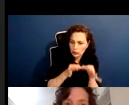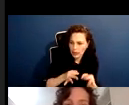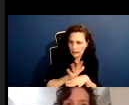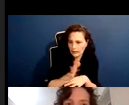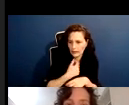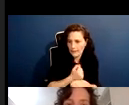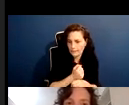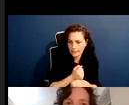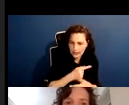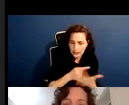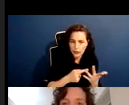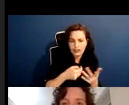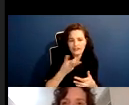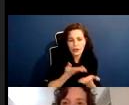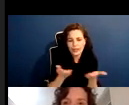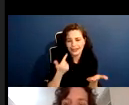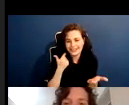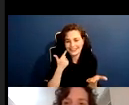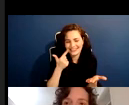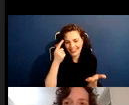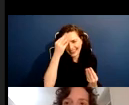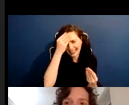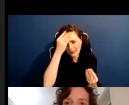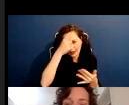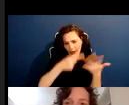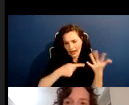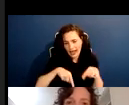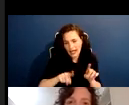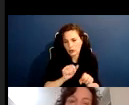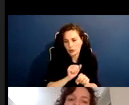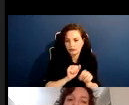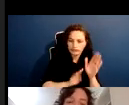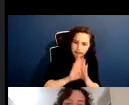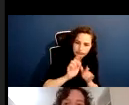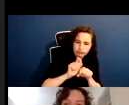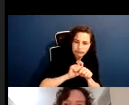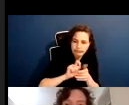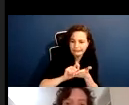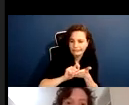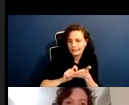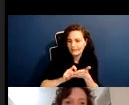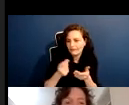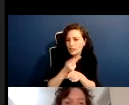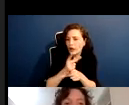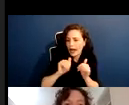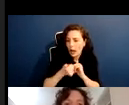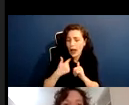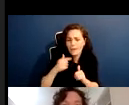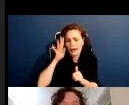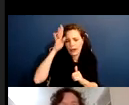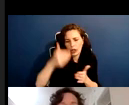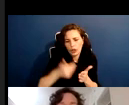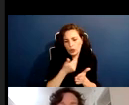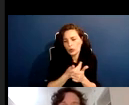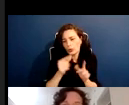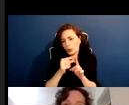few things to think about as you define how to do that. I'm gonna create this new word,